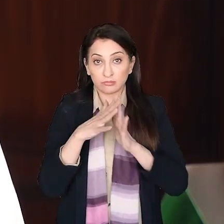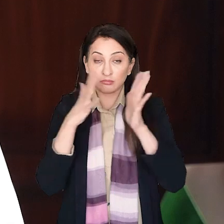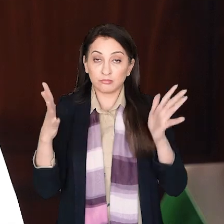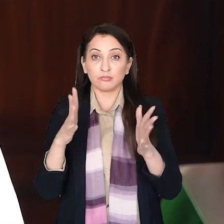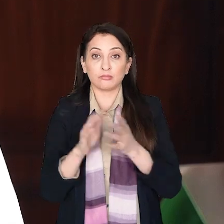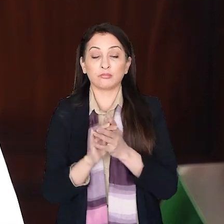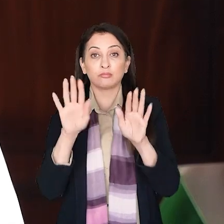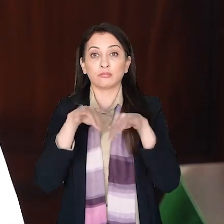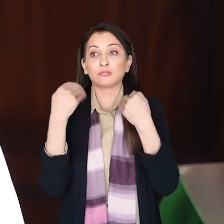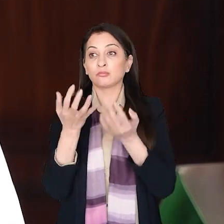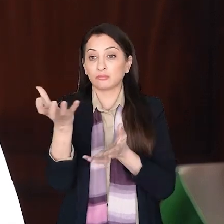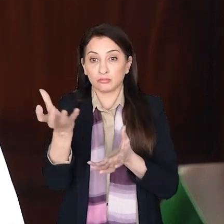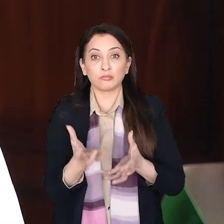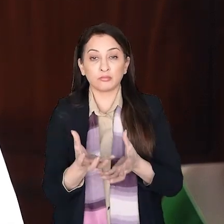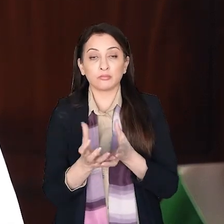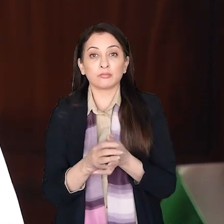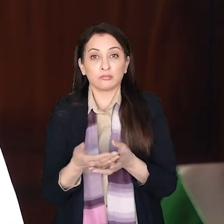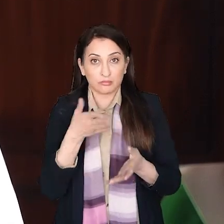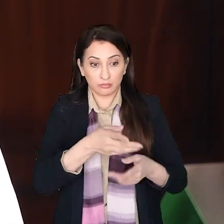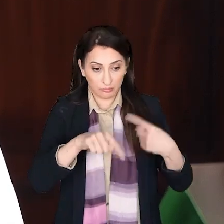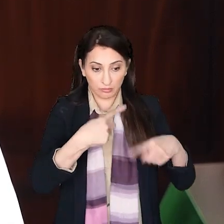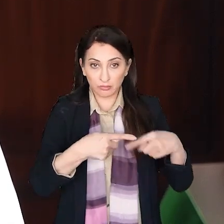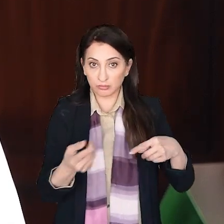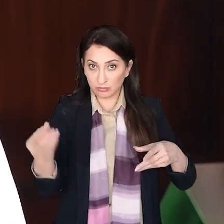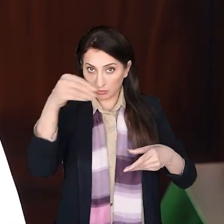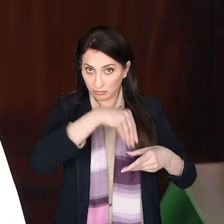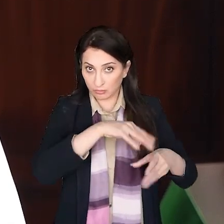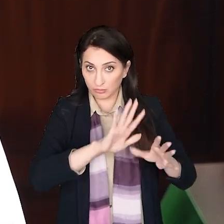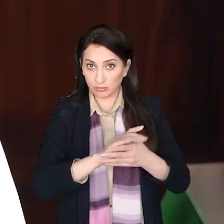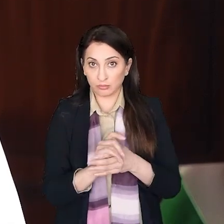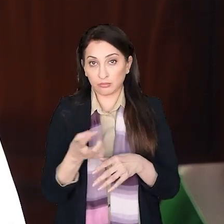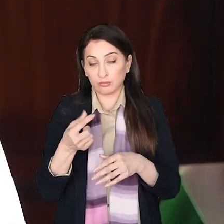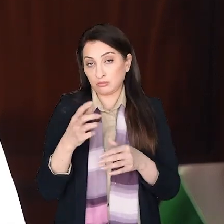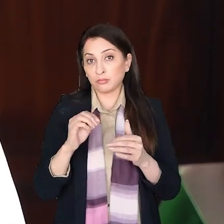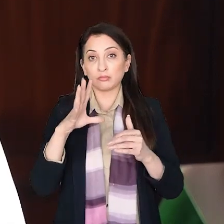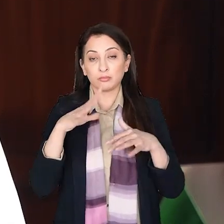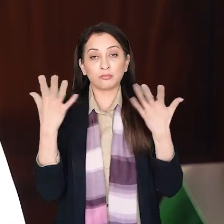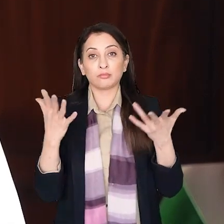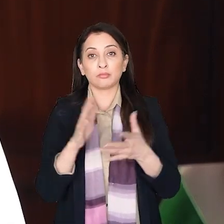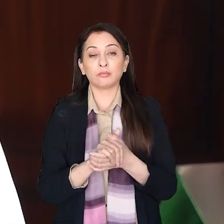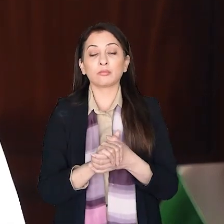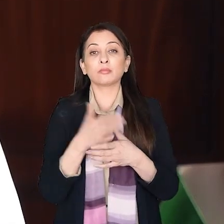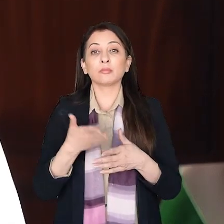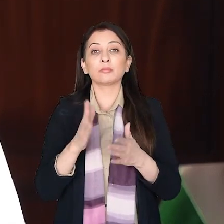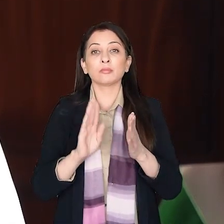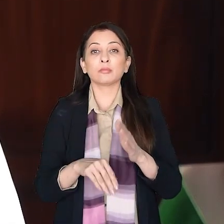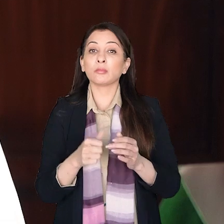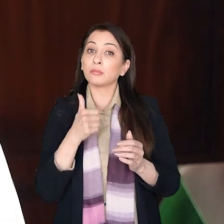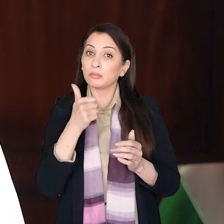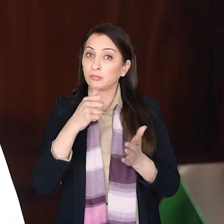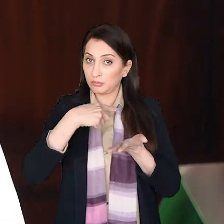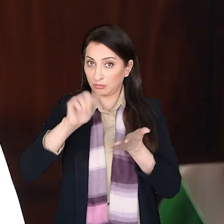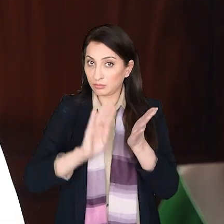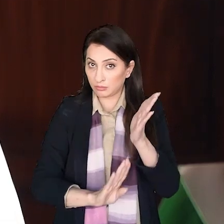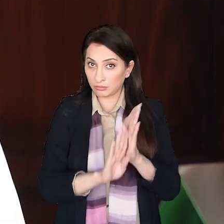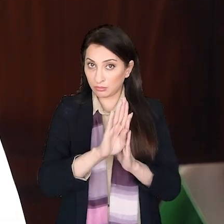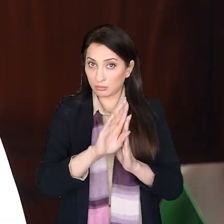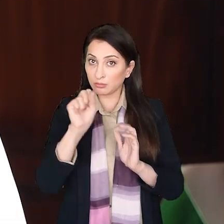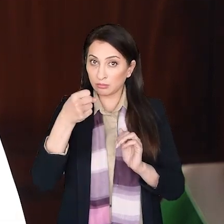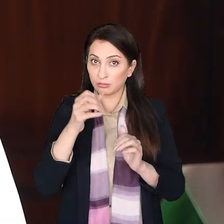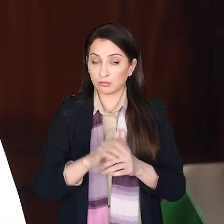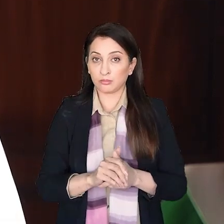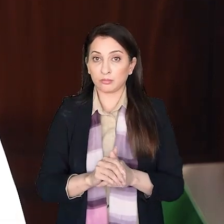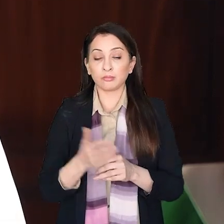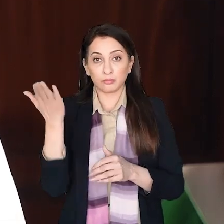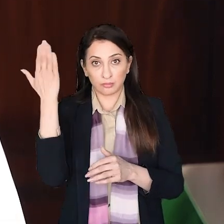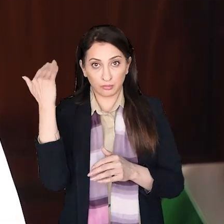essentially imported natural gas used in factories. But we are making the right progress moving forward.